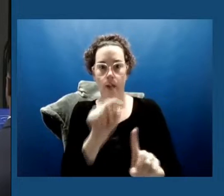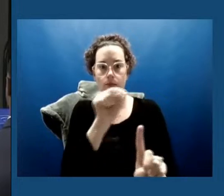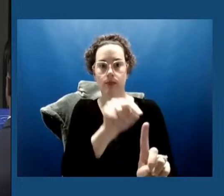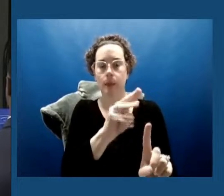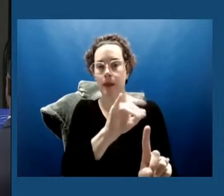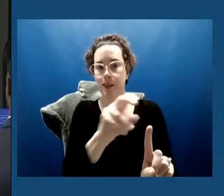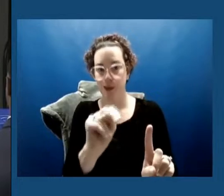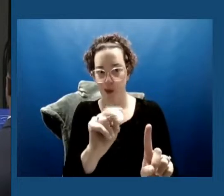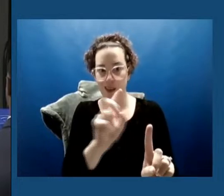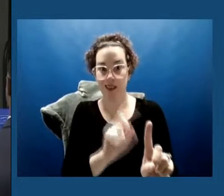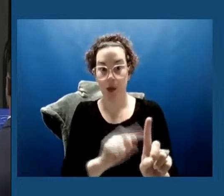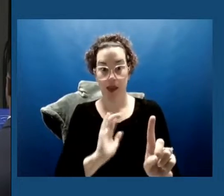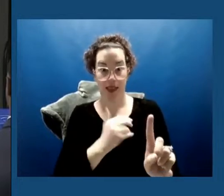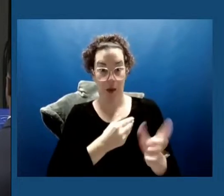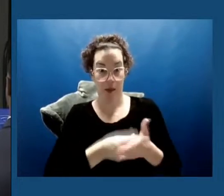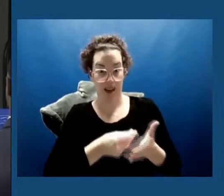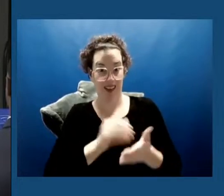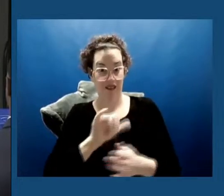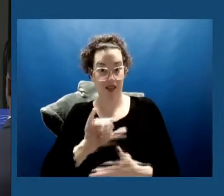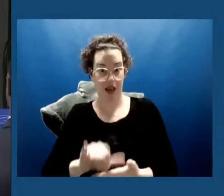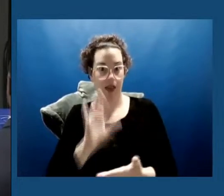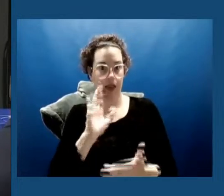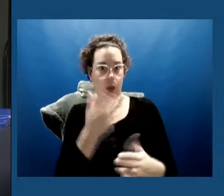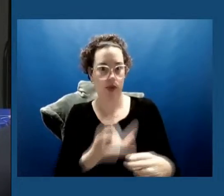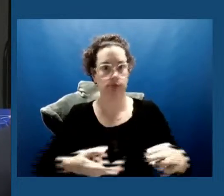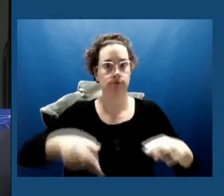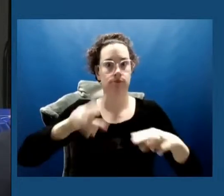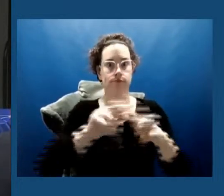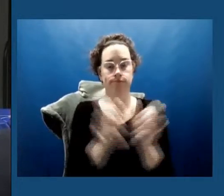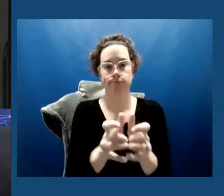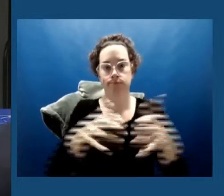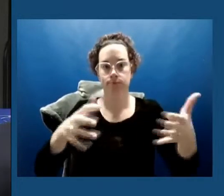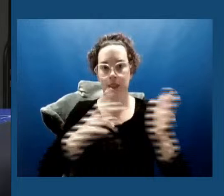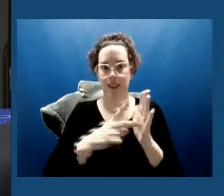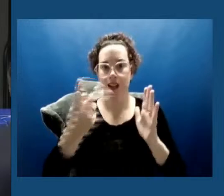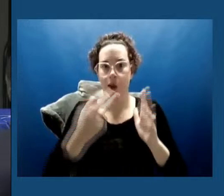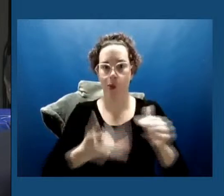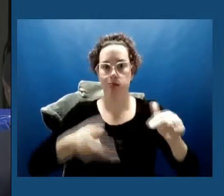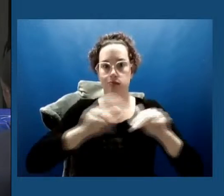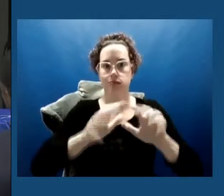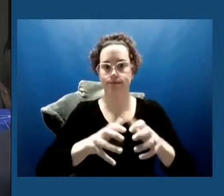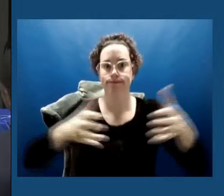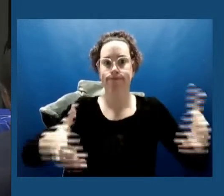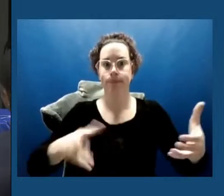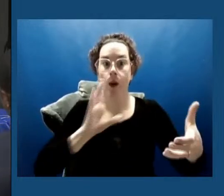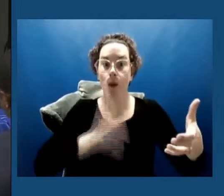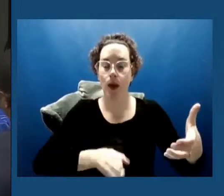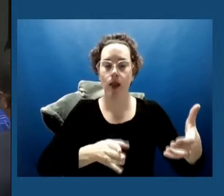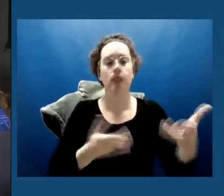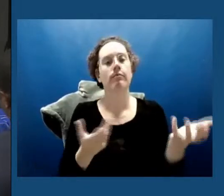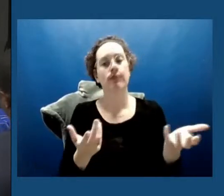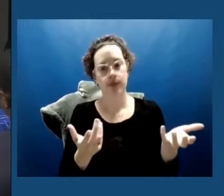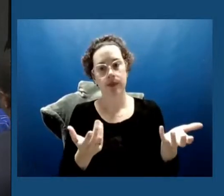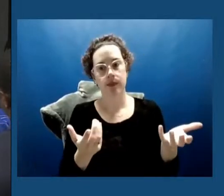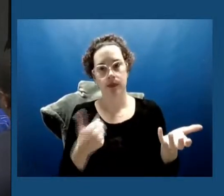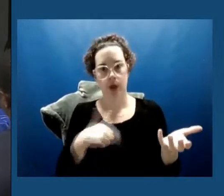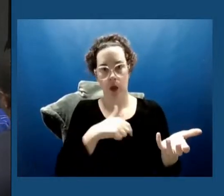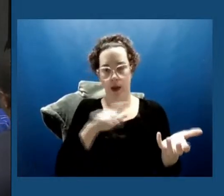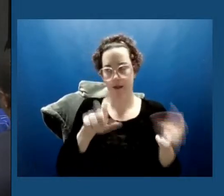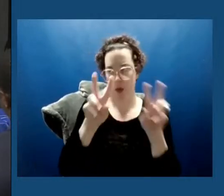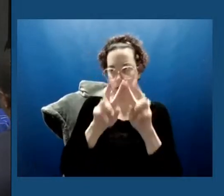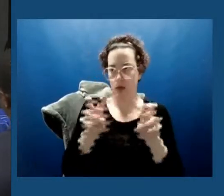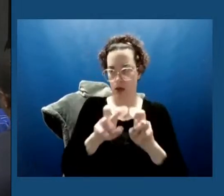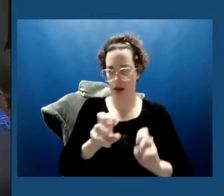to with our money, they're going to double in size. And we have to figure out how to do this in